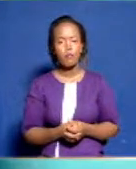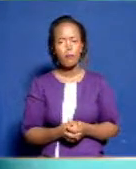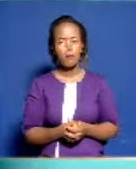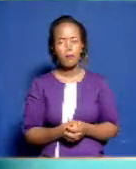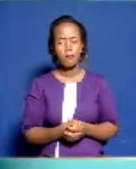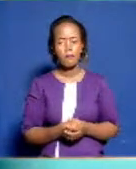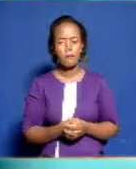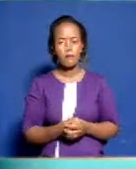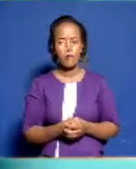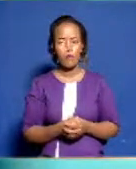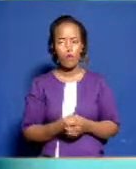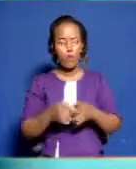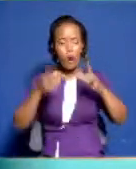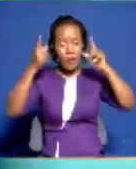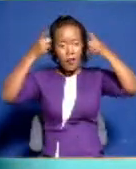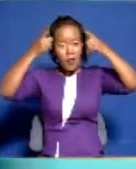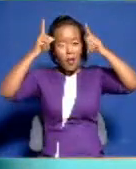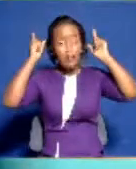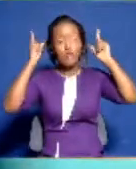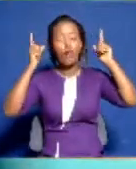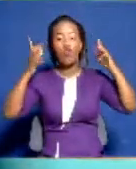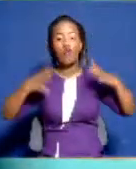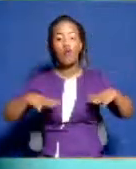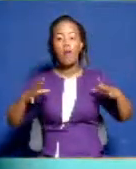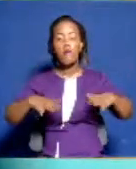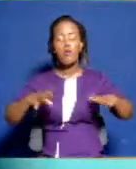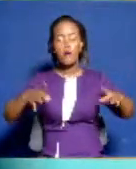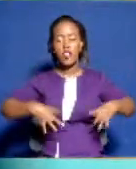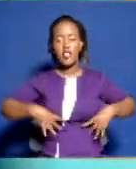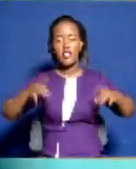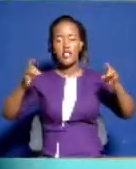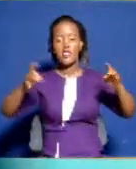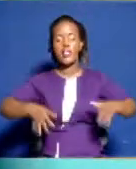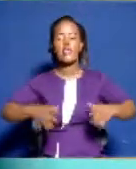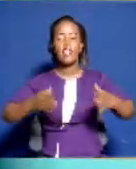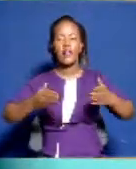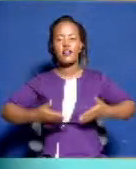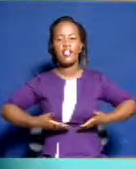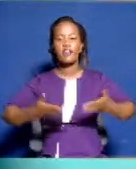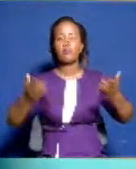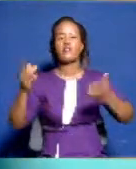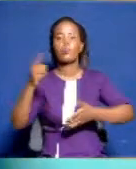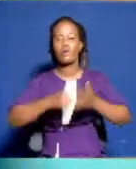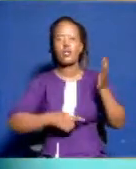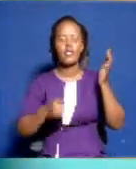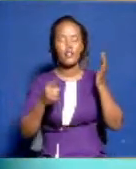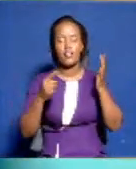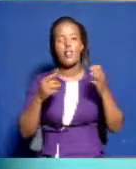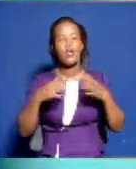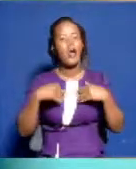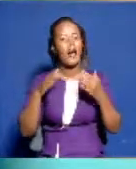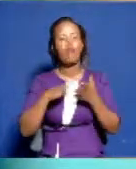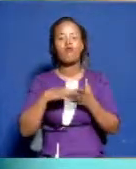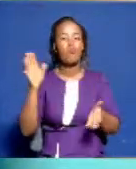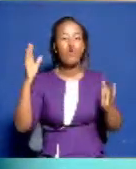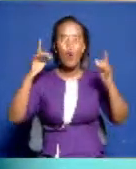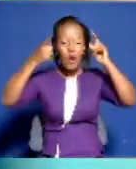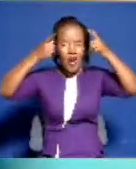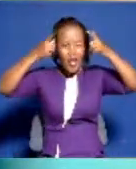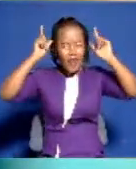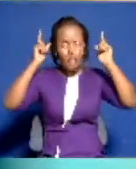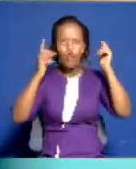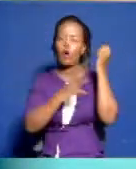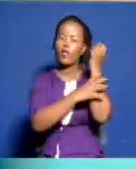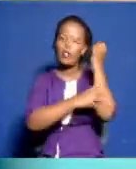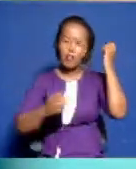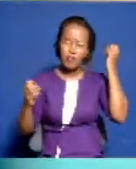Livestock owners in Kitengela and surrounding areas have expressed concern over the recent increase in livestock theft in the